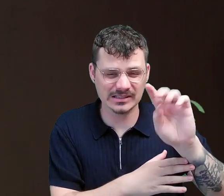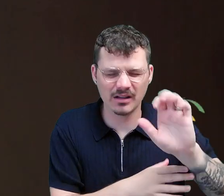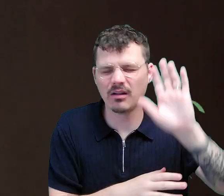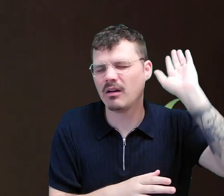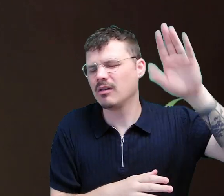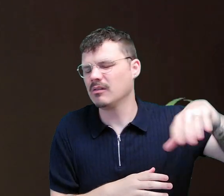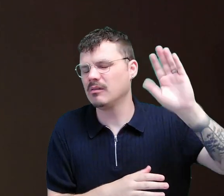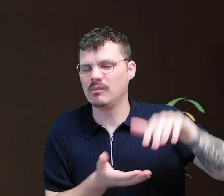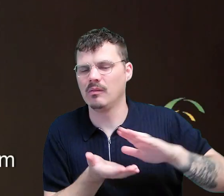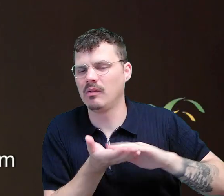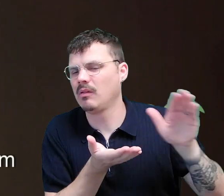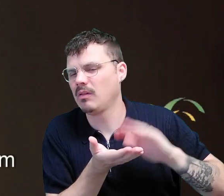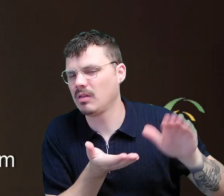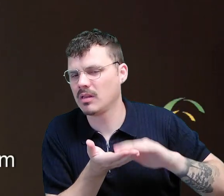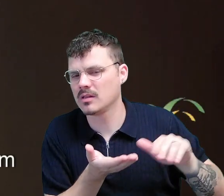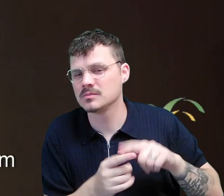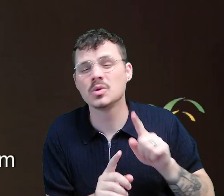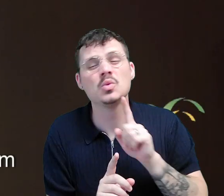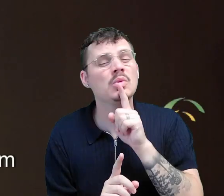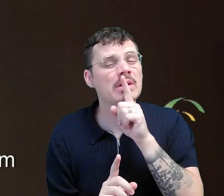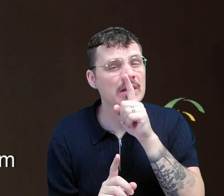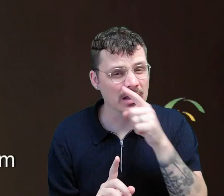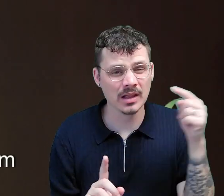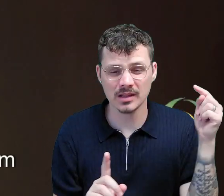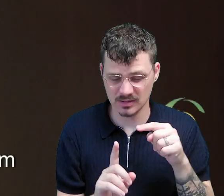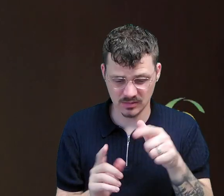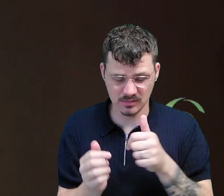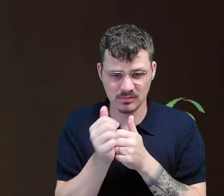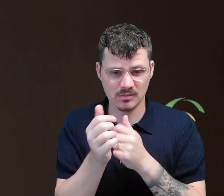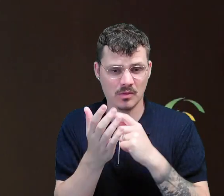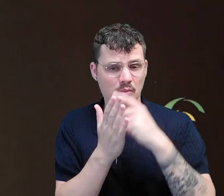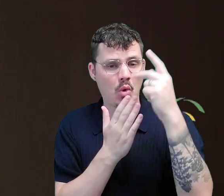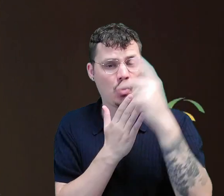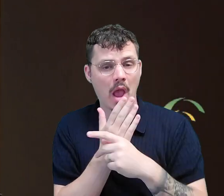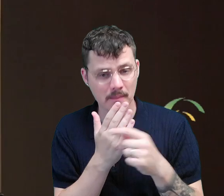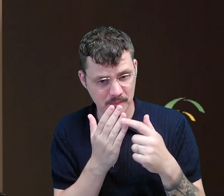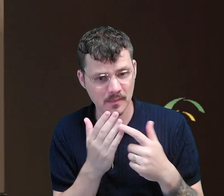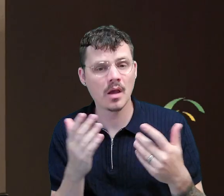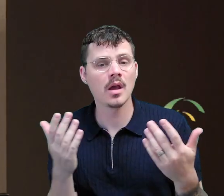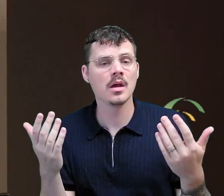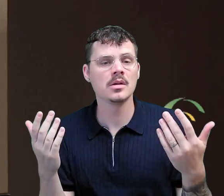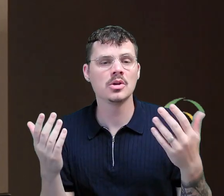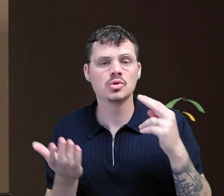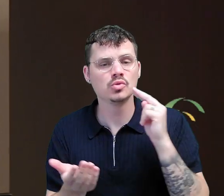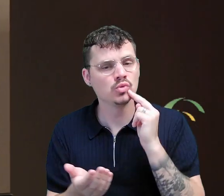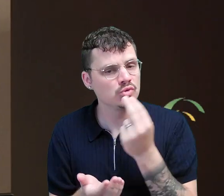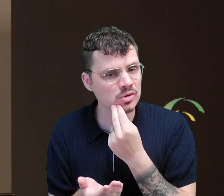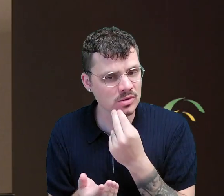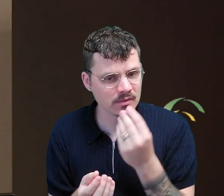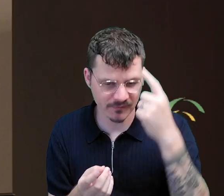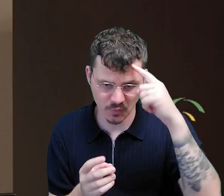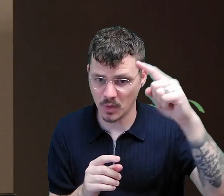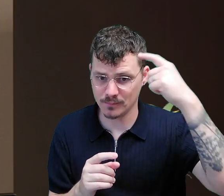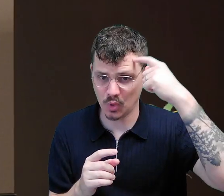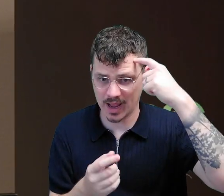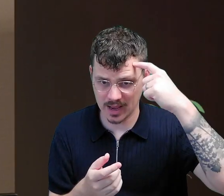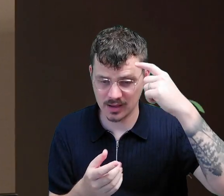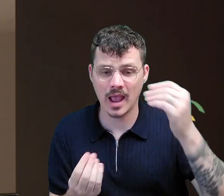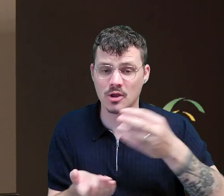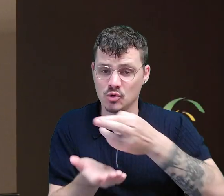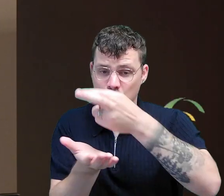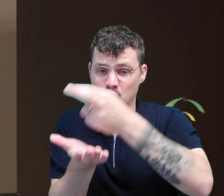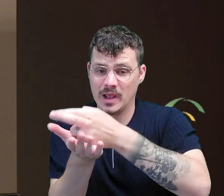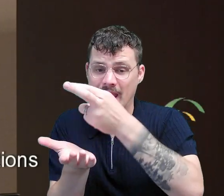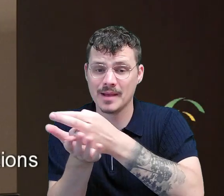dismissive. But in fact, a comprehensive program of nutrition for the brain and